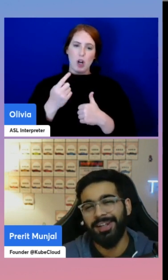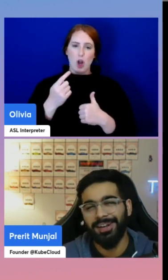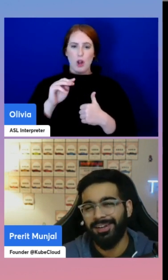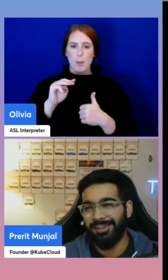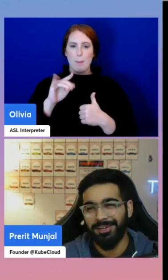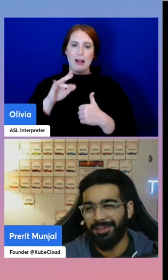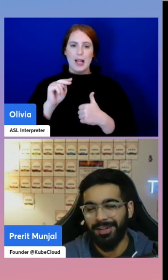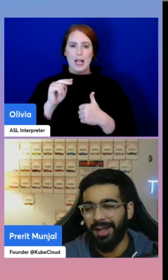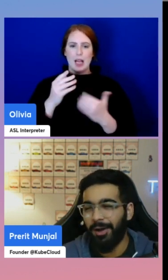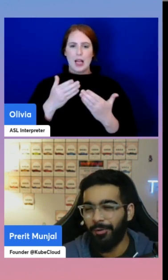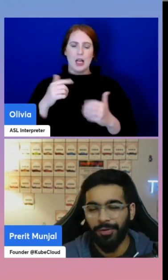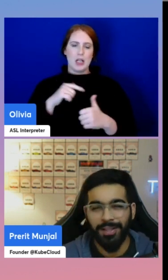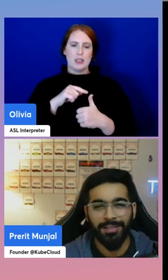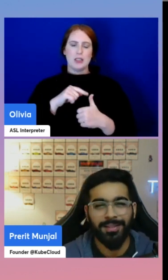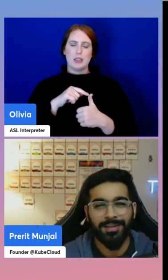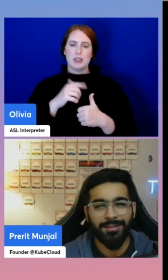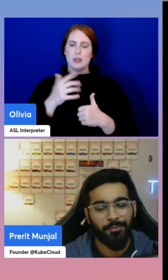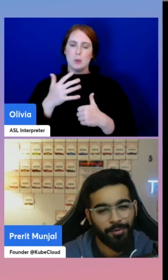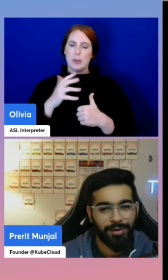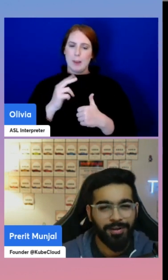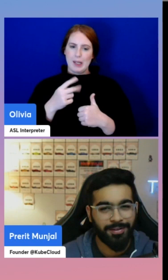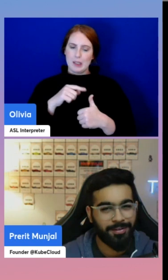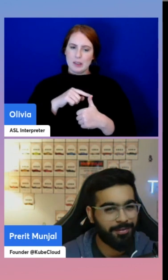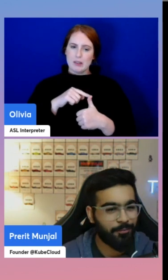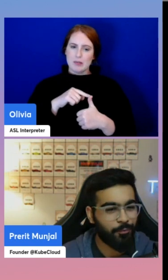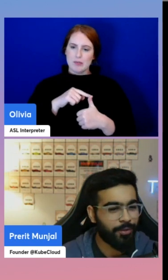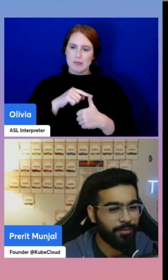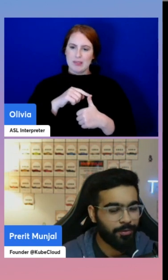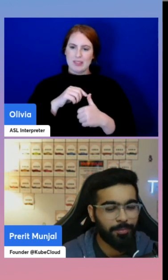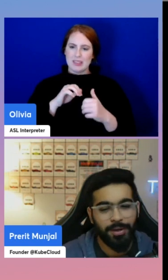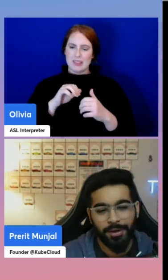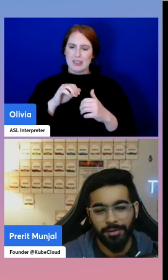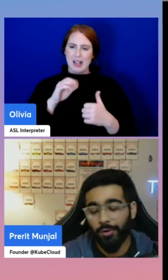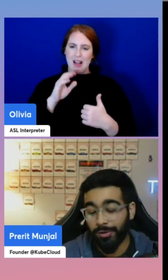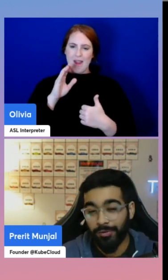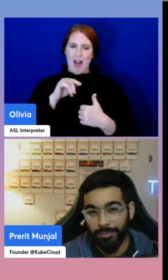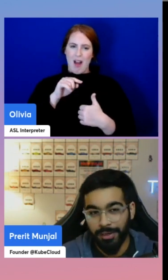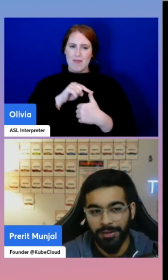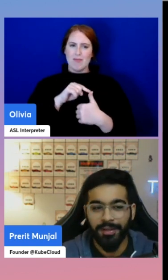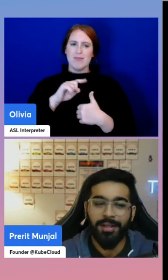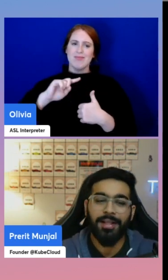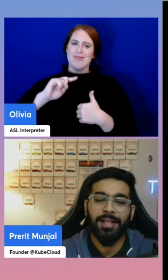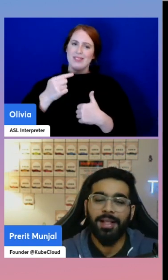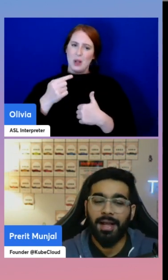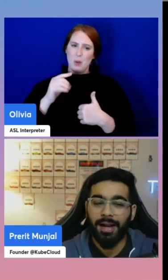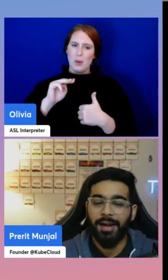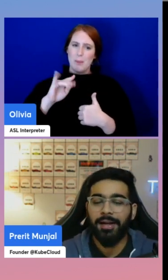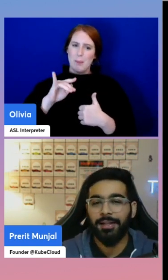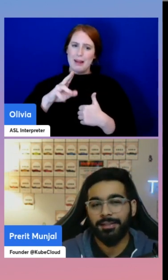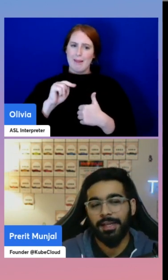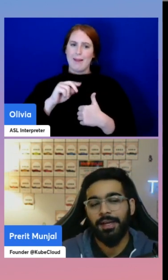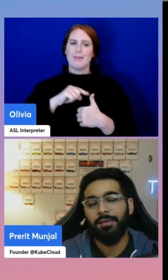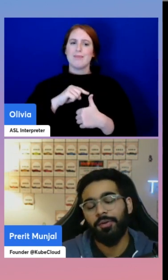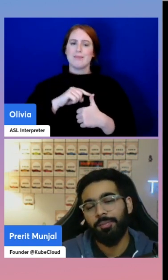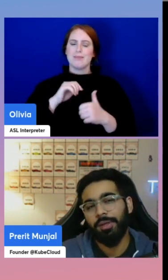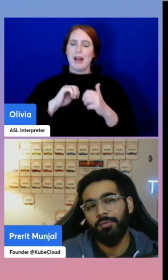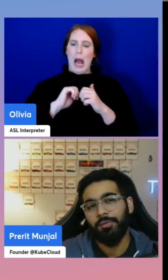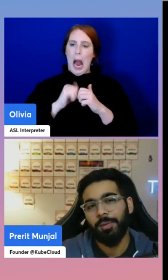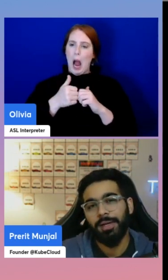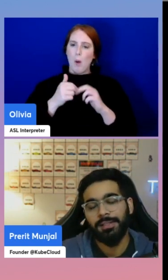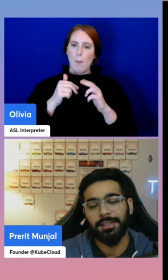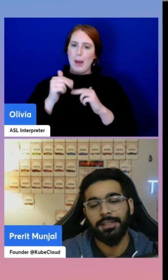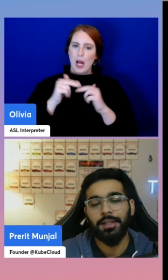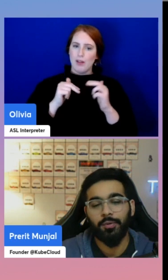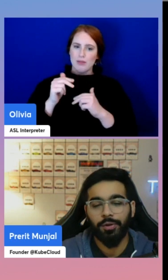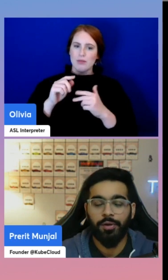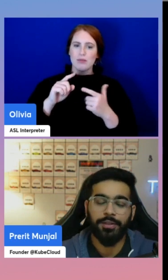Okay, and how in the world we were billed $1 million. And second would be, we